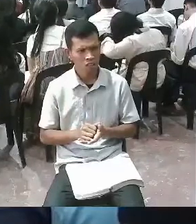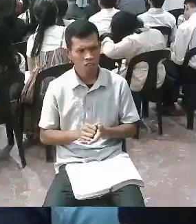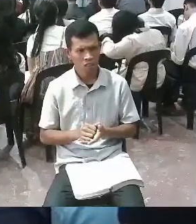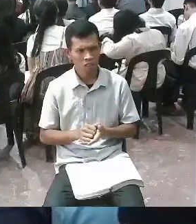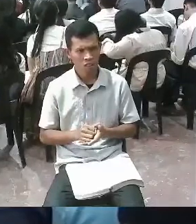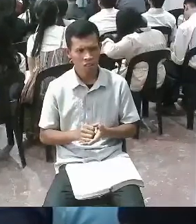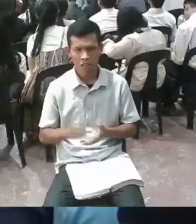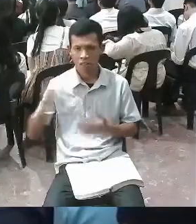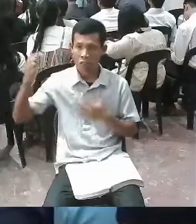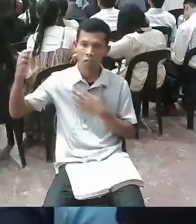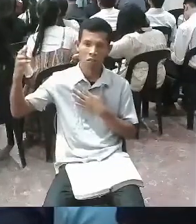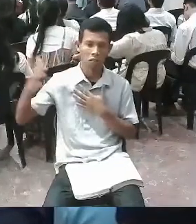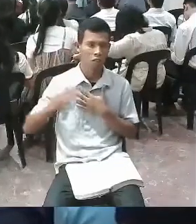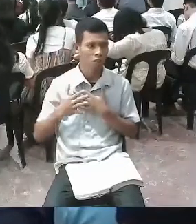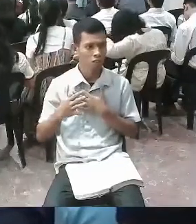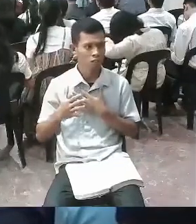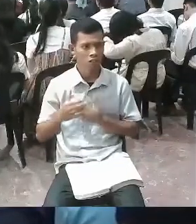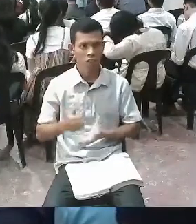Grace.